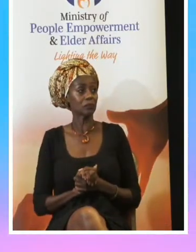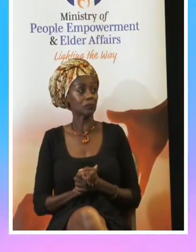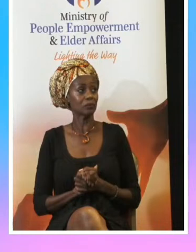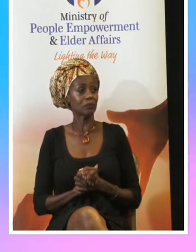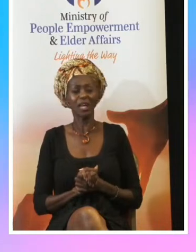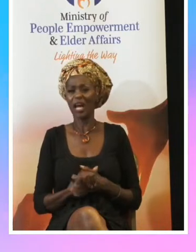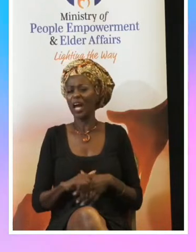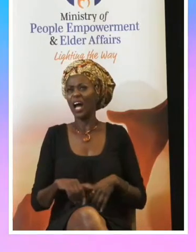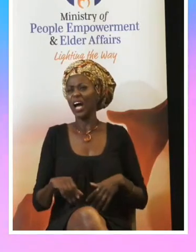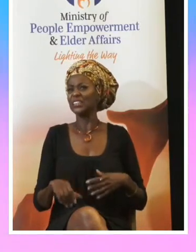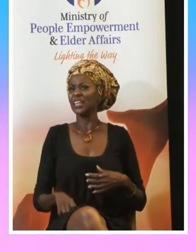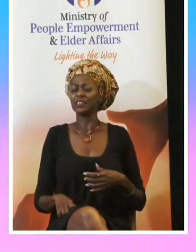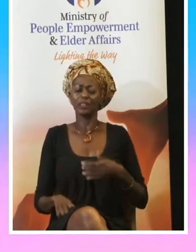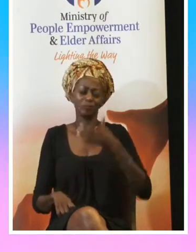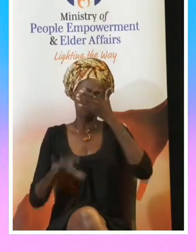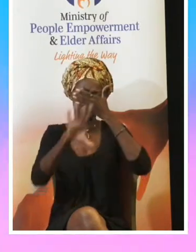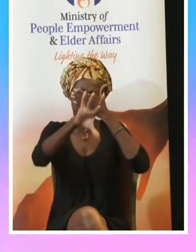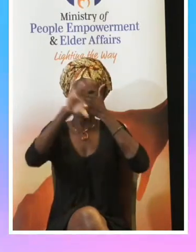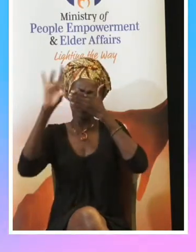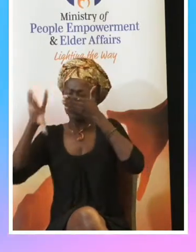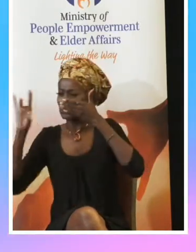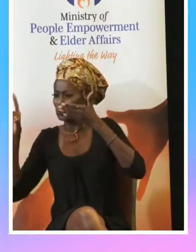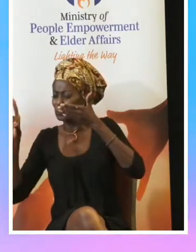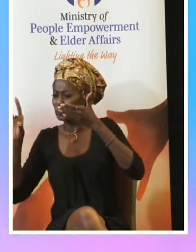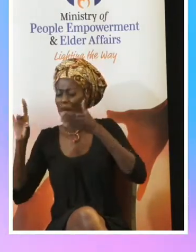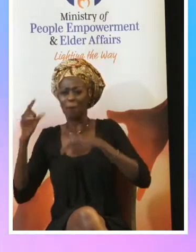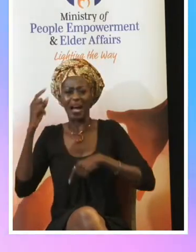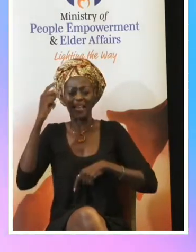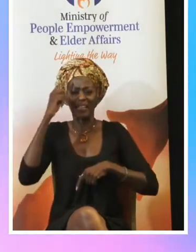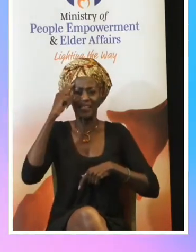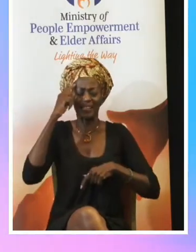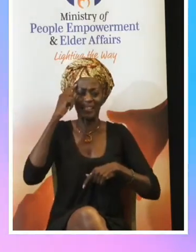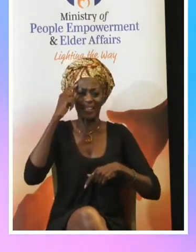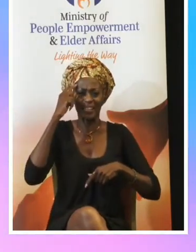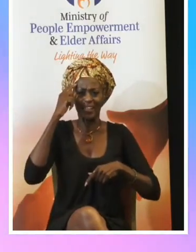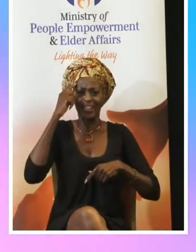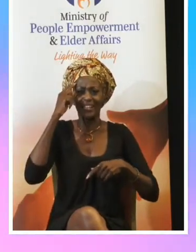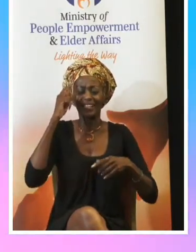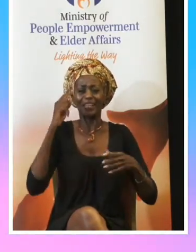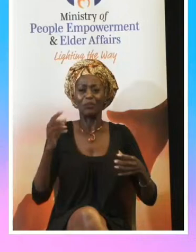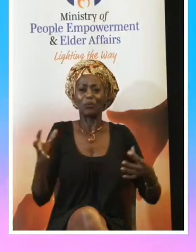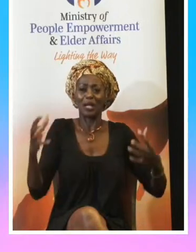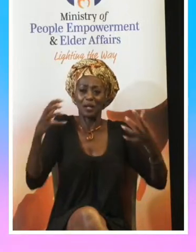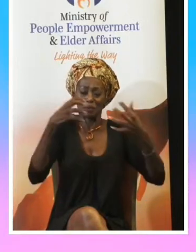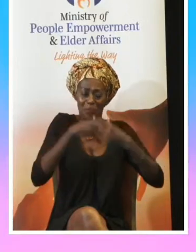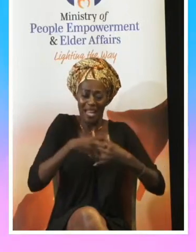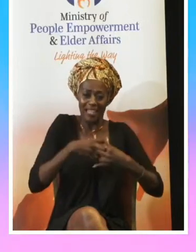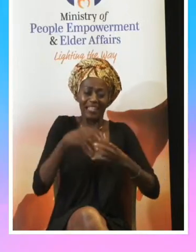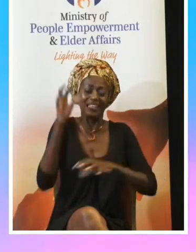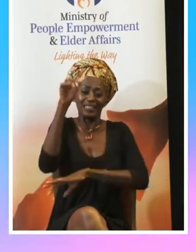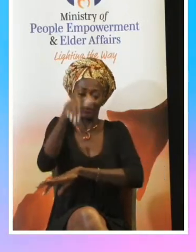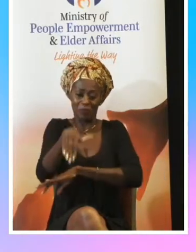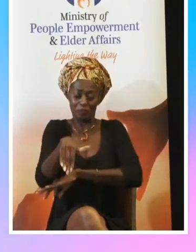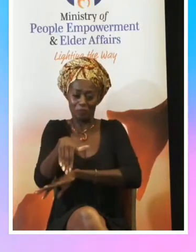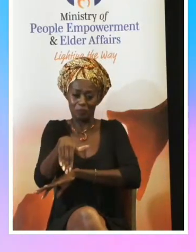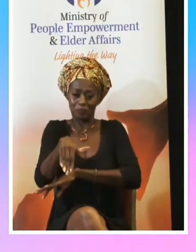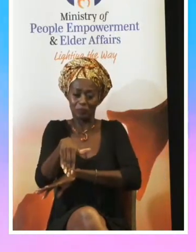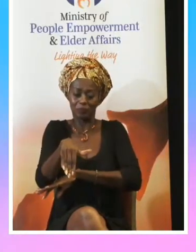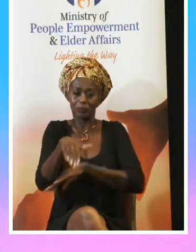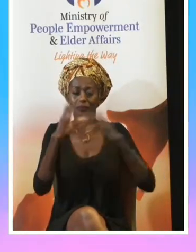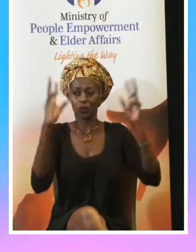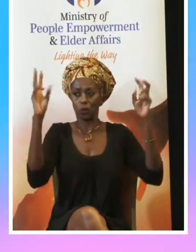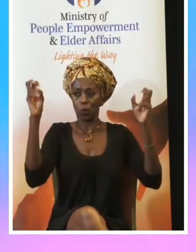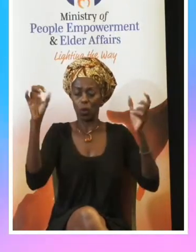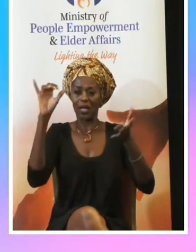really take effect this evening. And my two quotes are on strength. That which does not kill